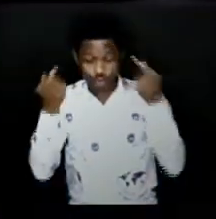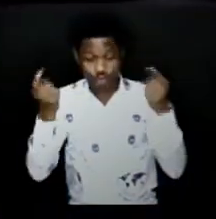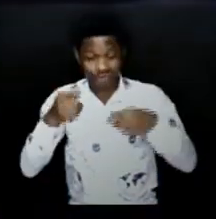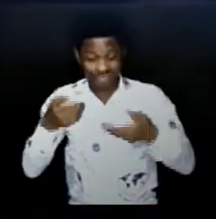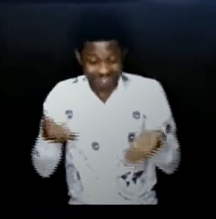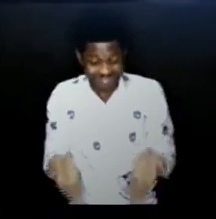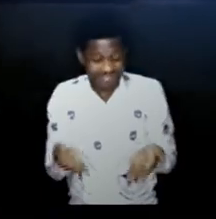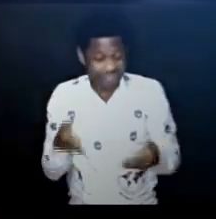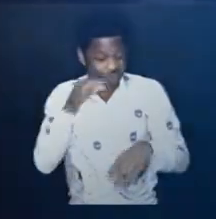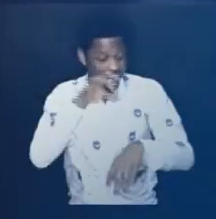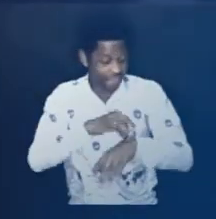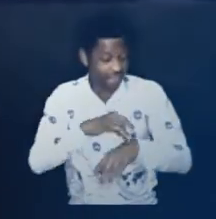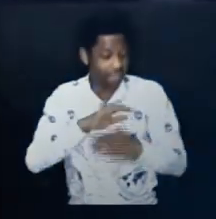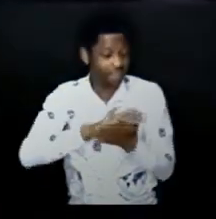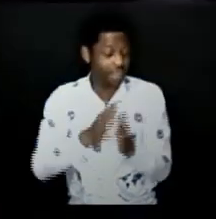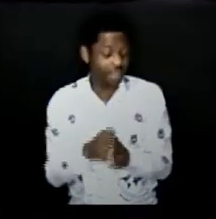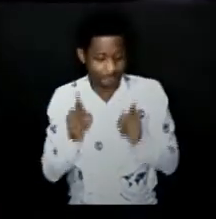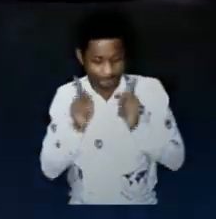of